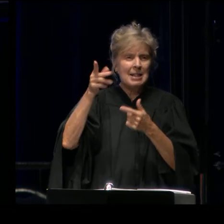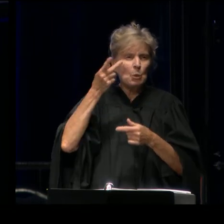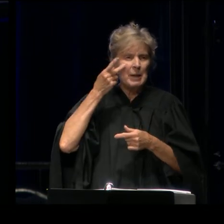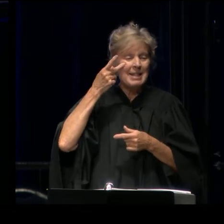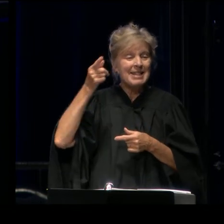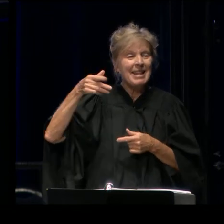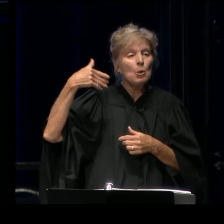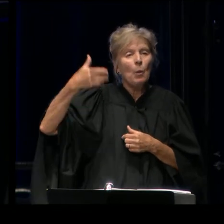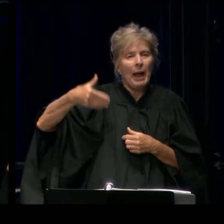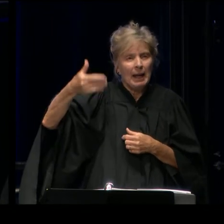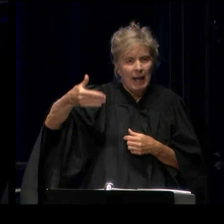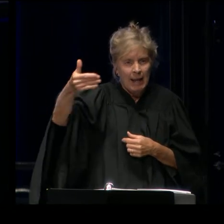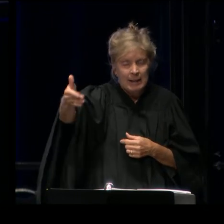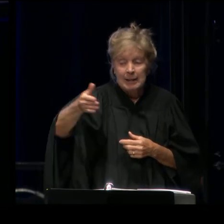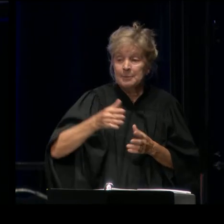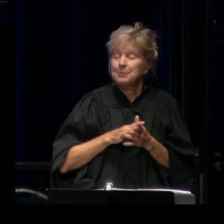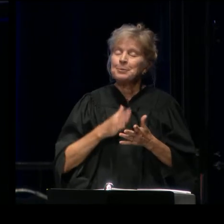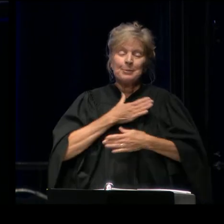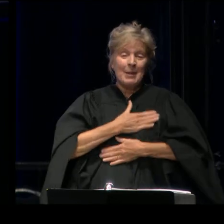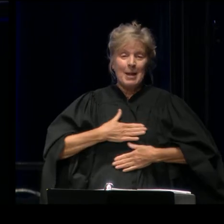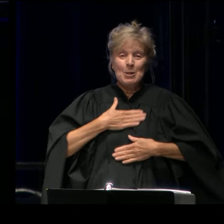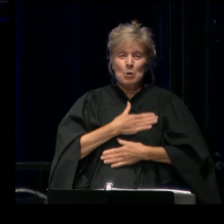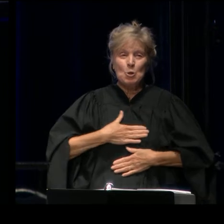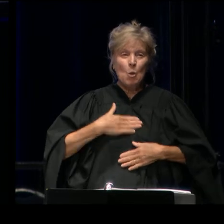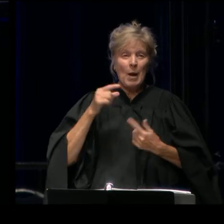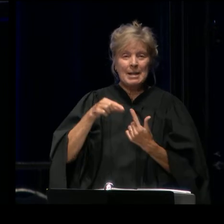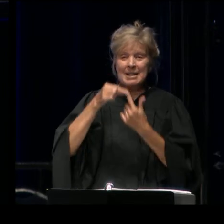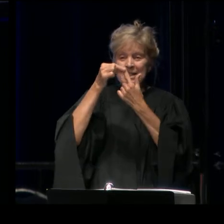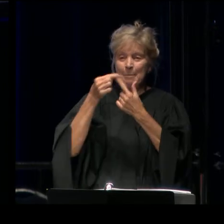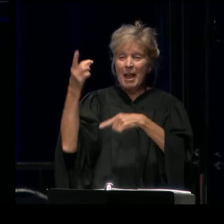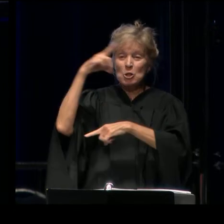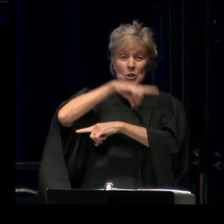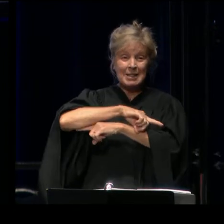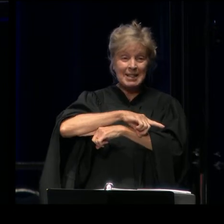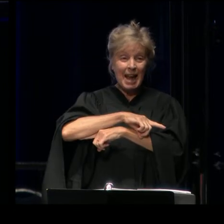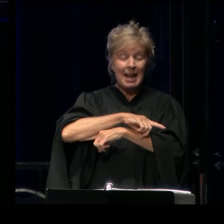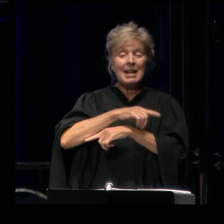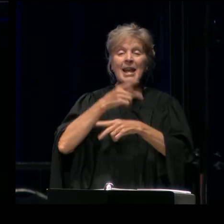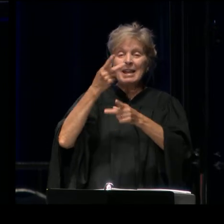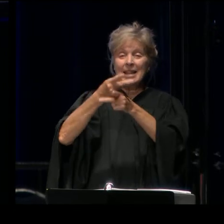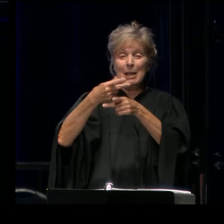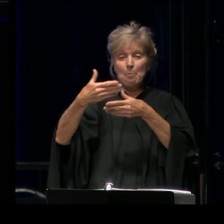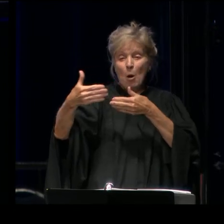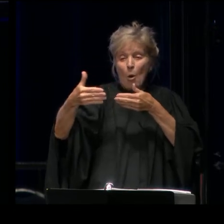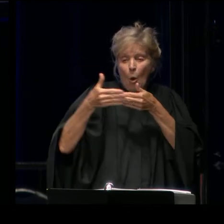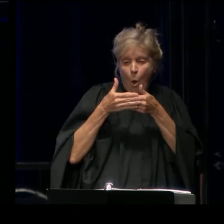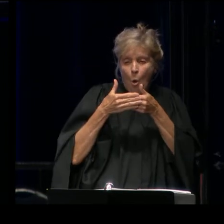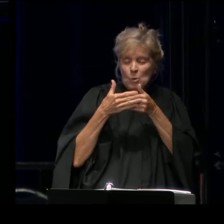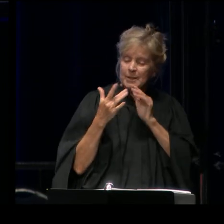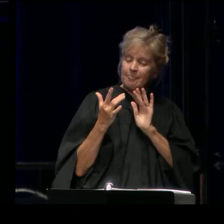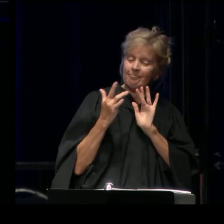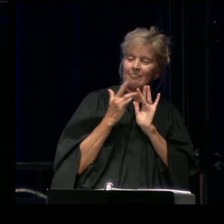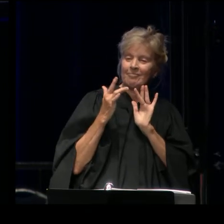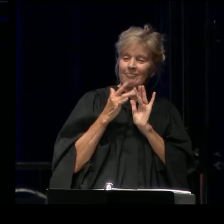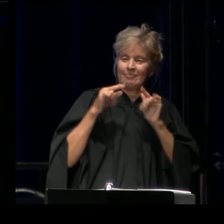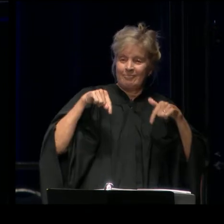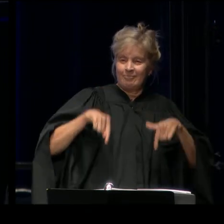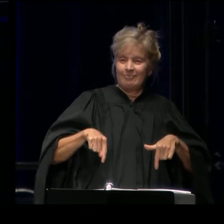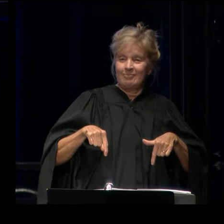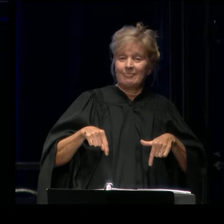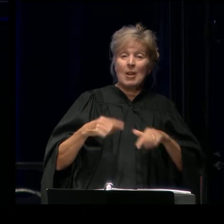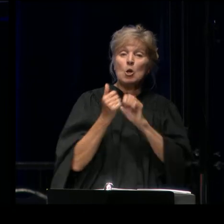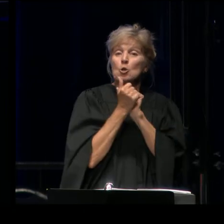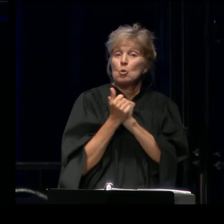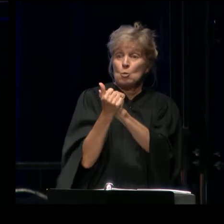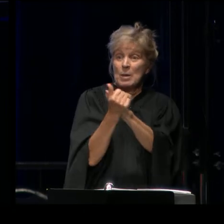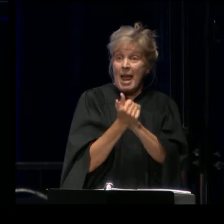again. Enjoy your very, very special day and stay close to your alma mater. For